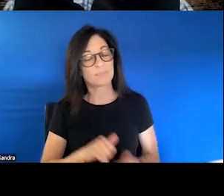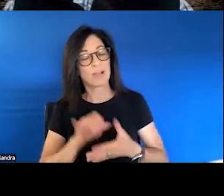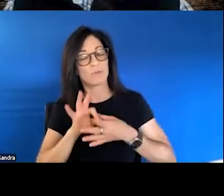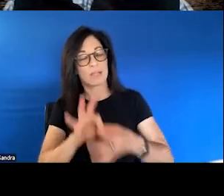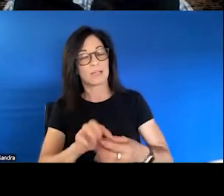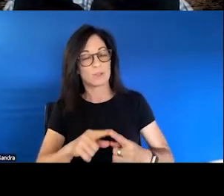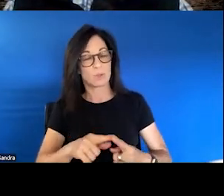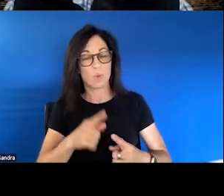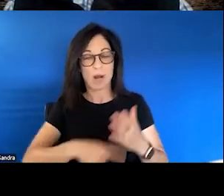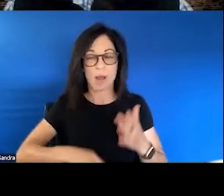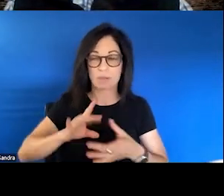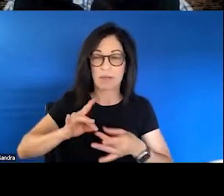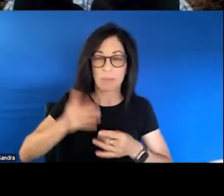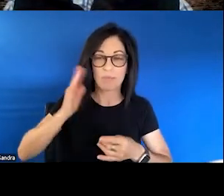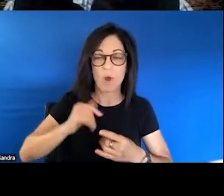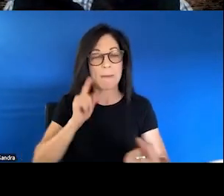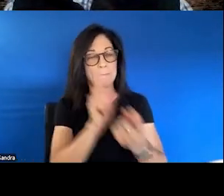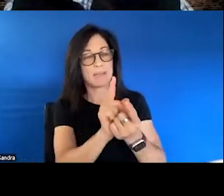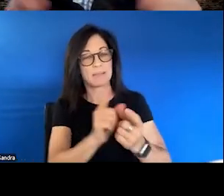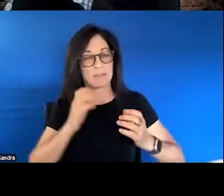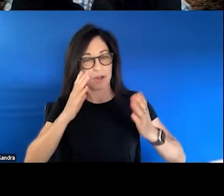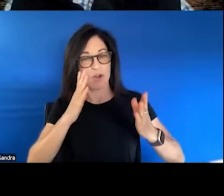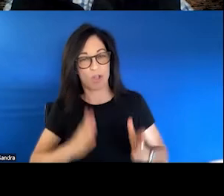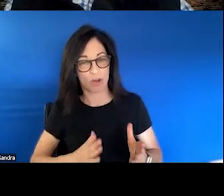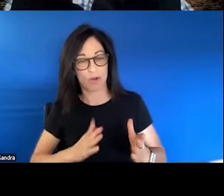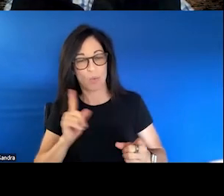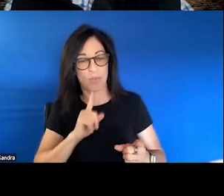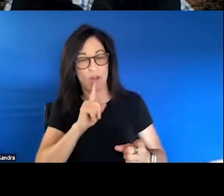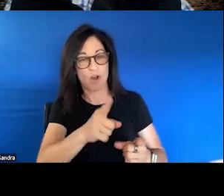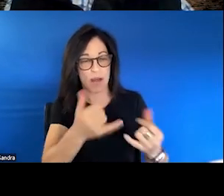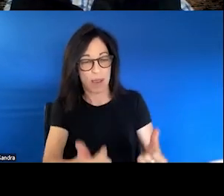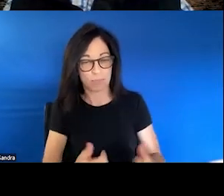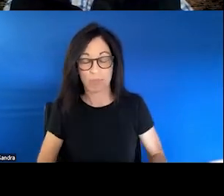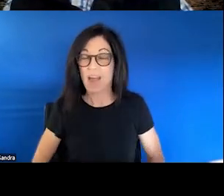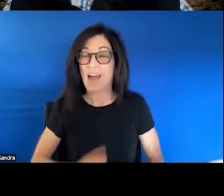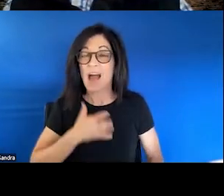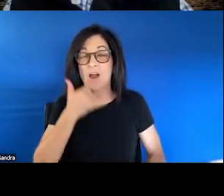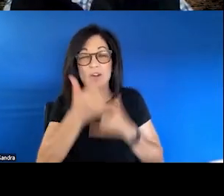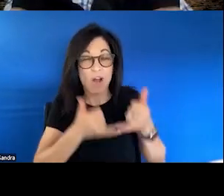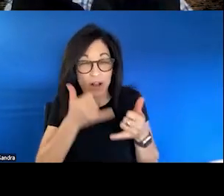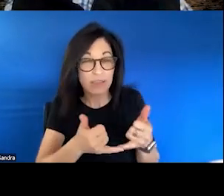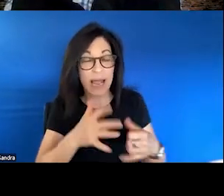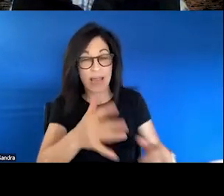caller exactly where they are at. I am so proud of our call takers and our call providers in their